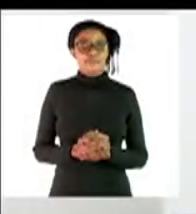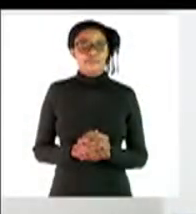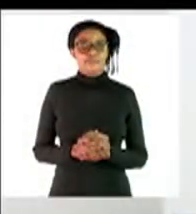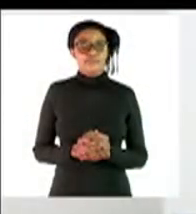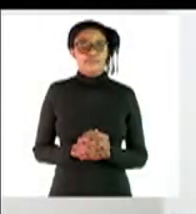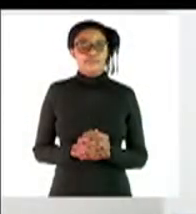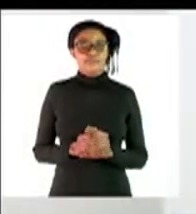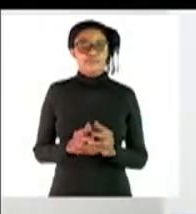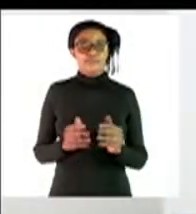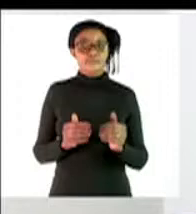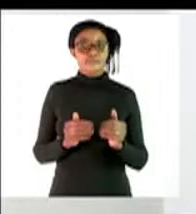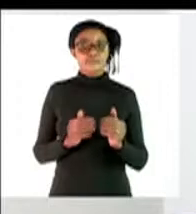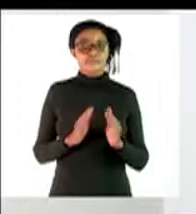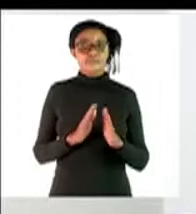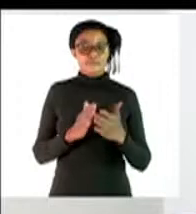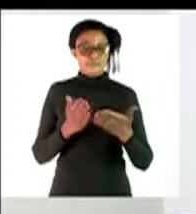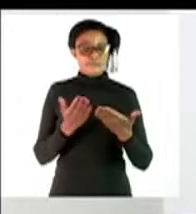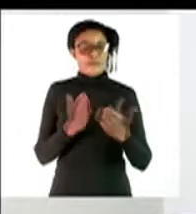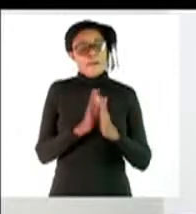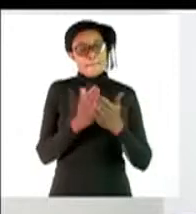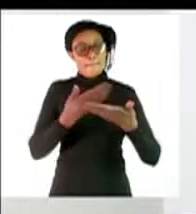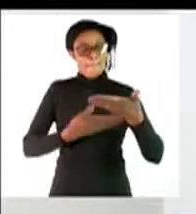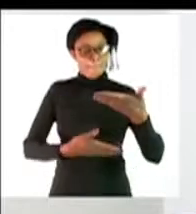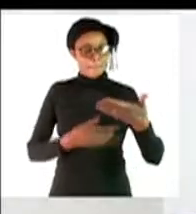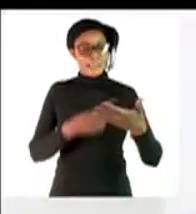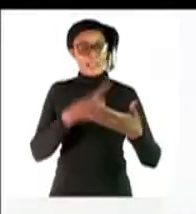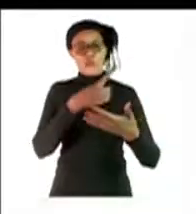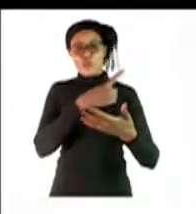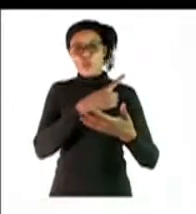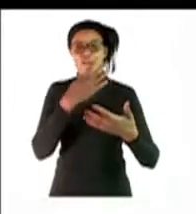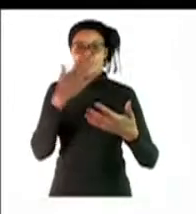Let's go to page 15.